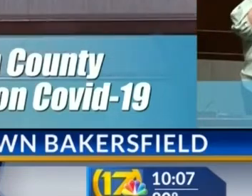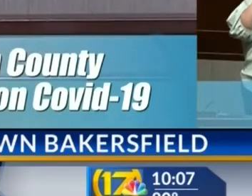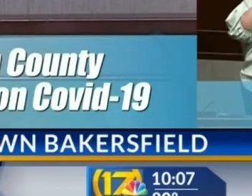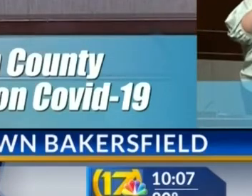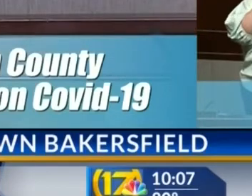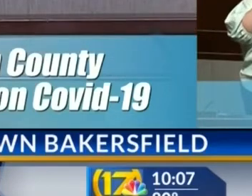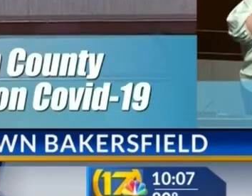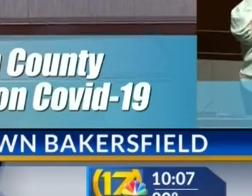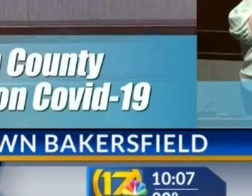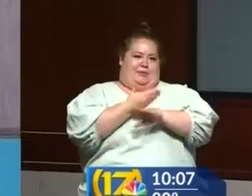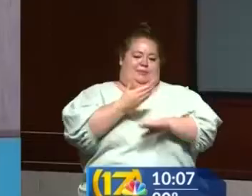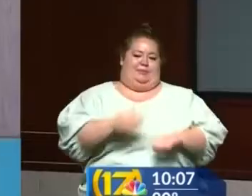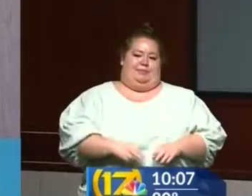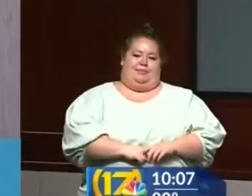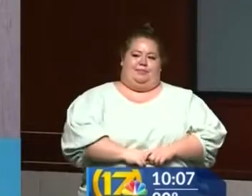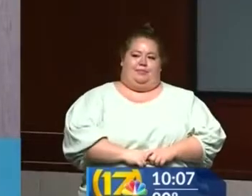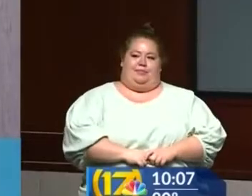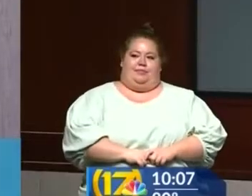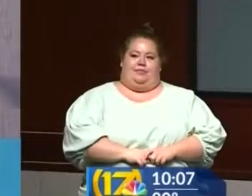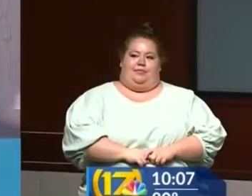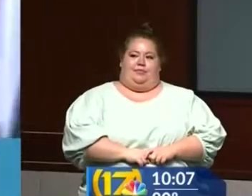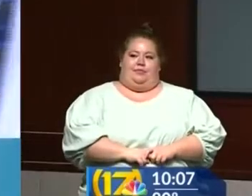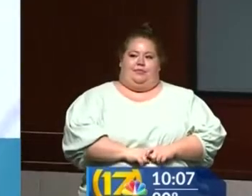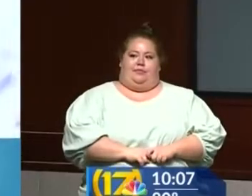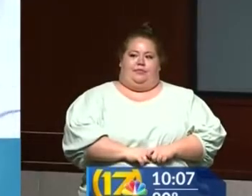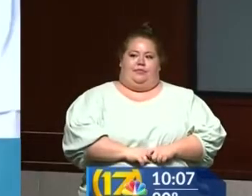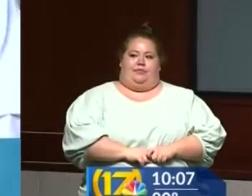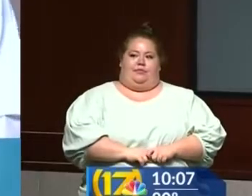to the news conference.